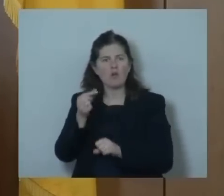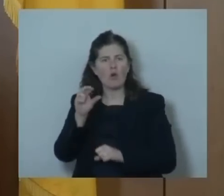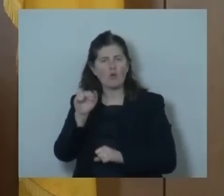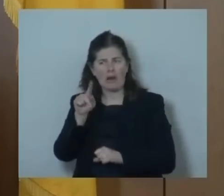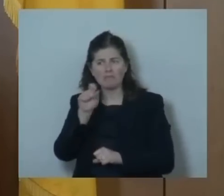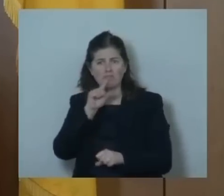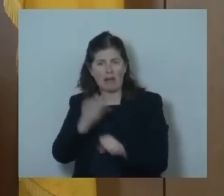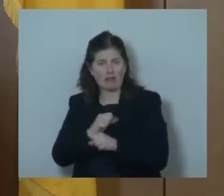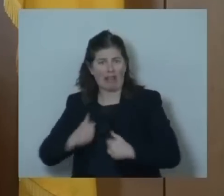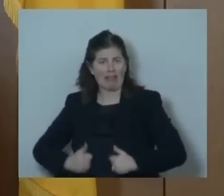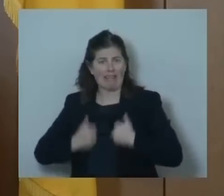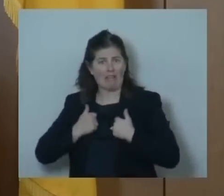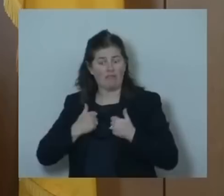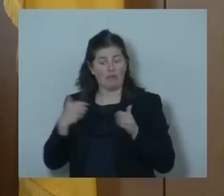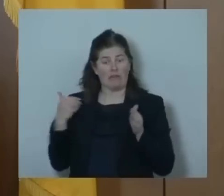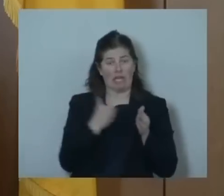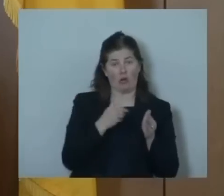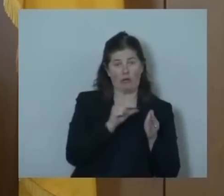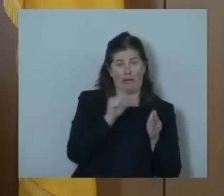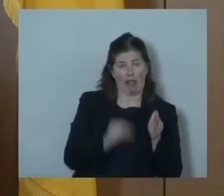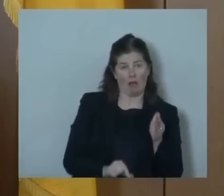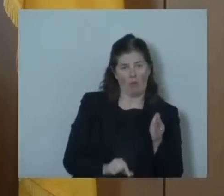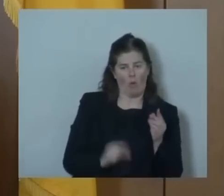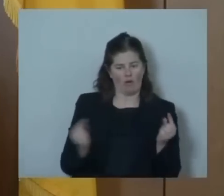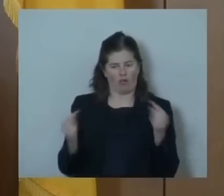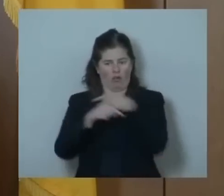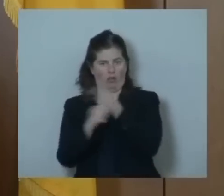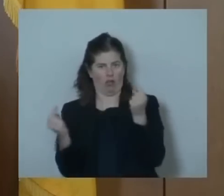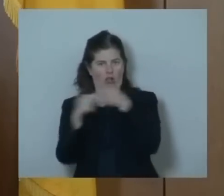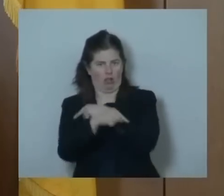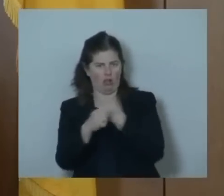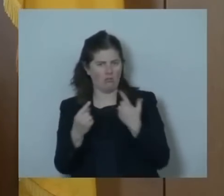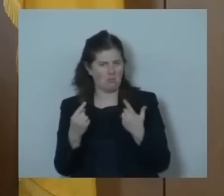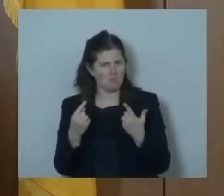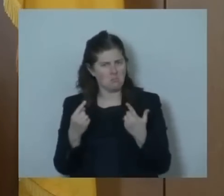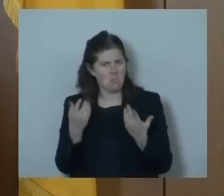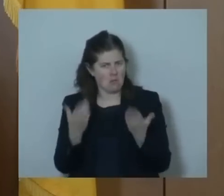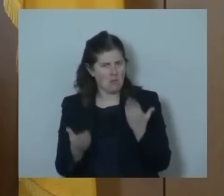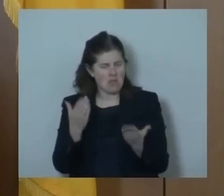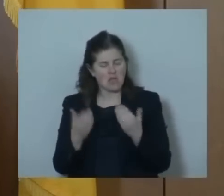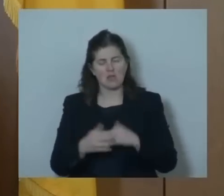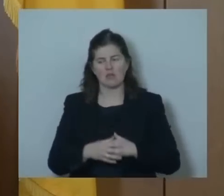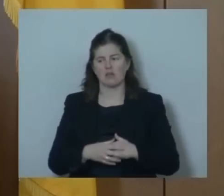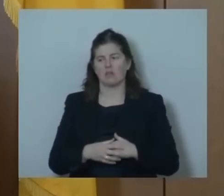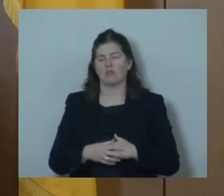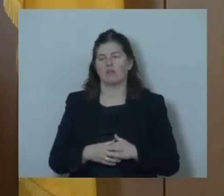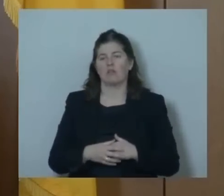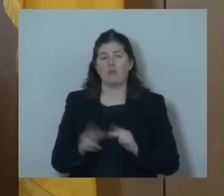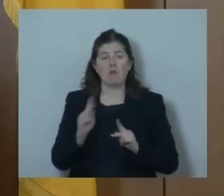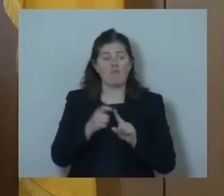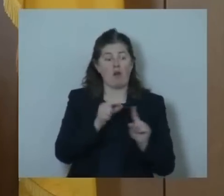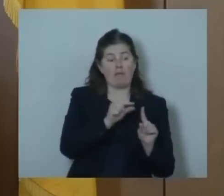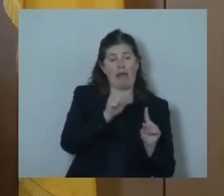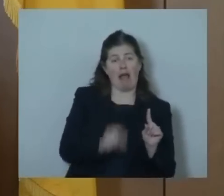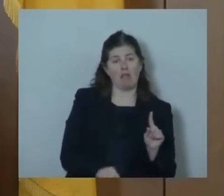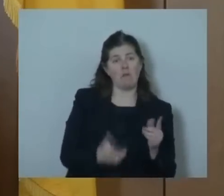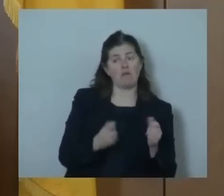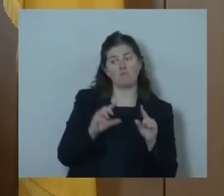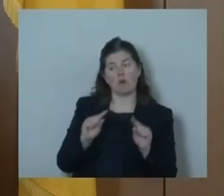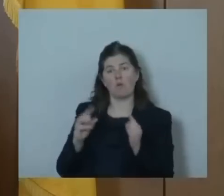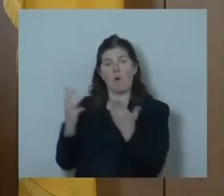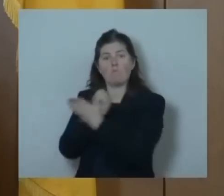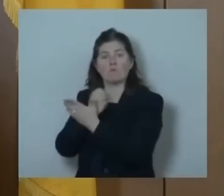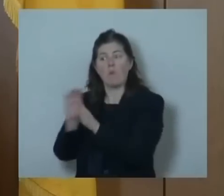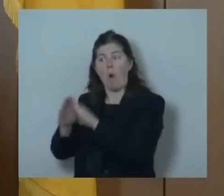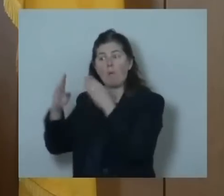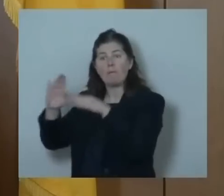live closer to Gallup and vice versa. I'm going to guess that people from Gallup might want to go to an open